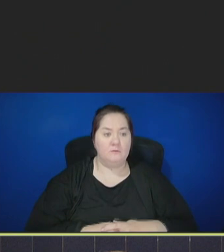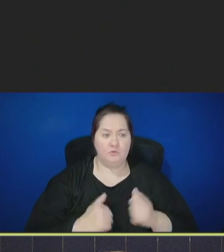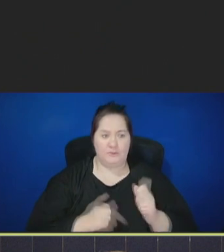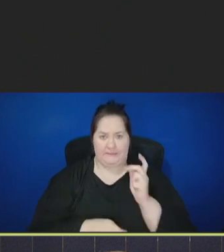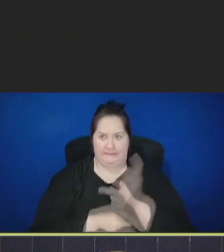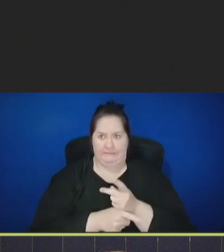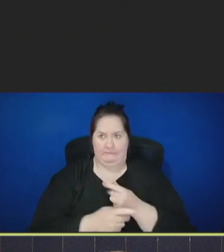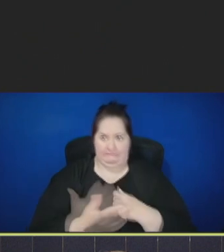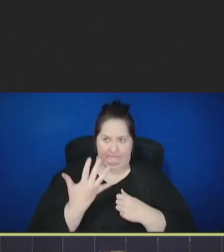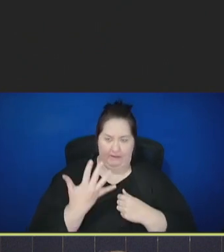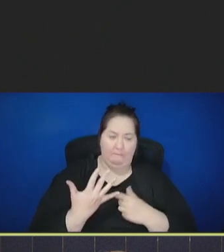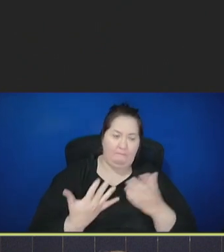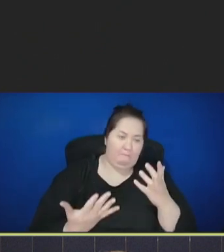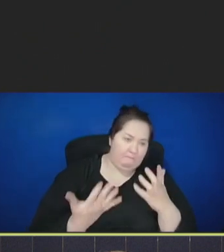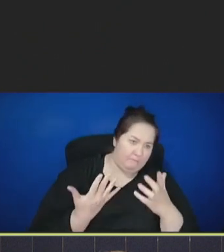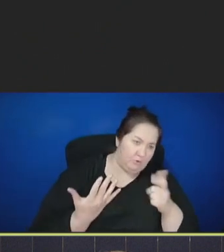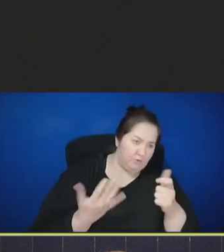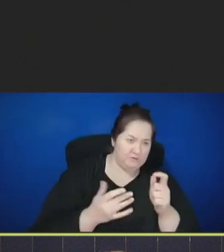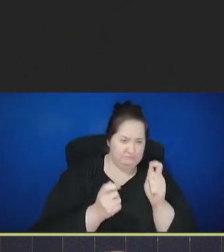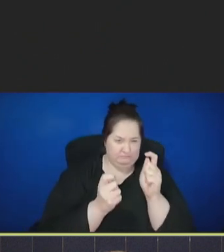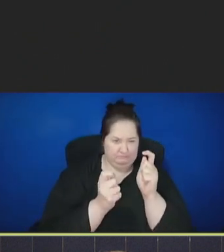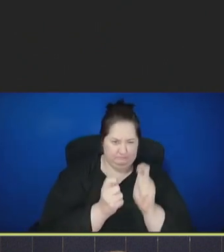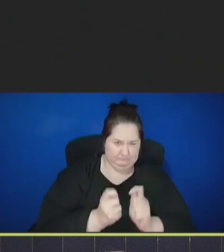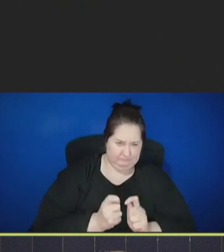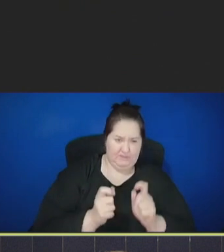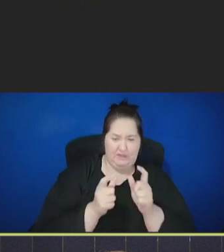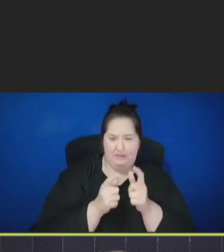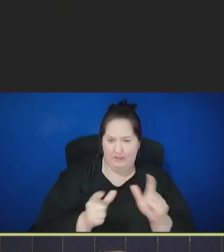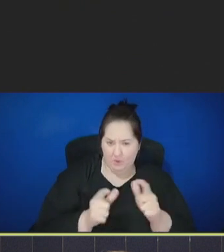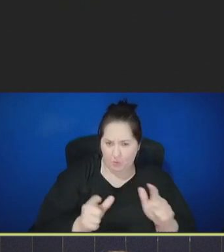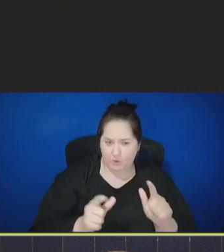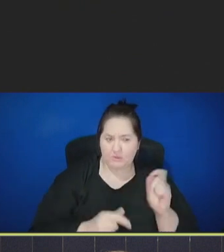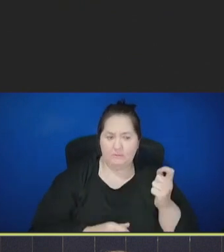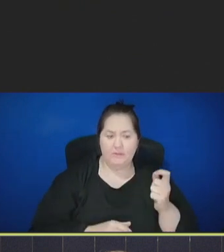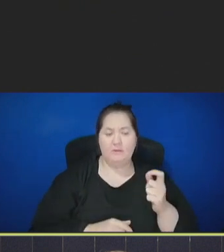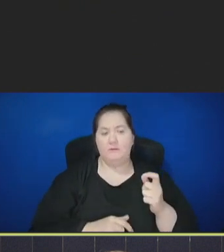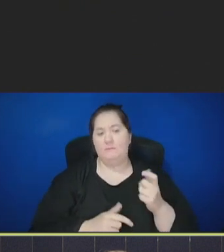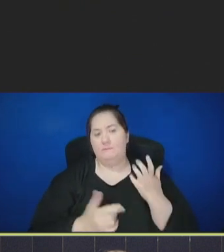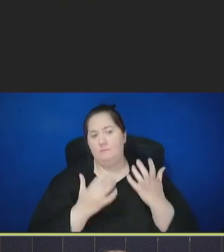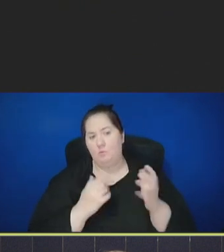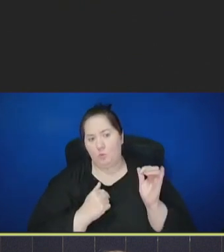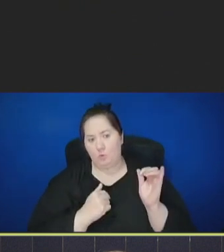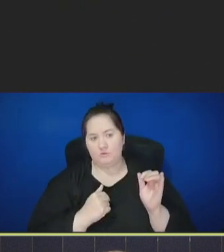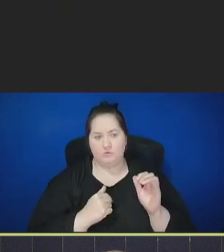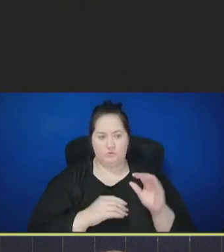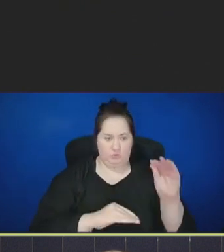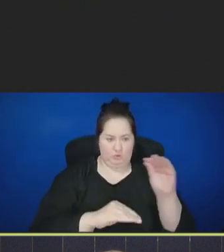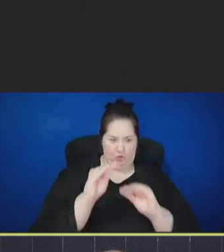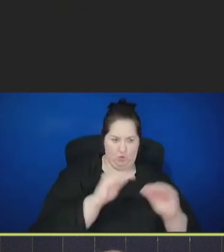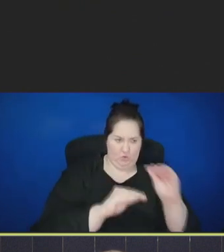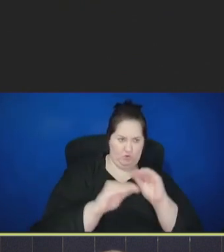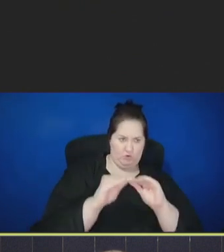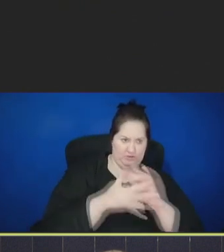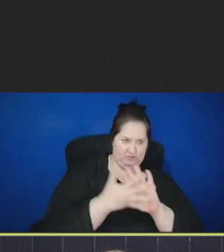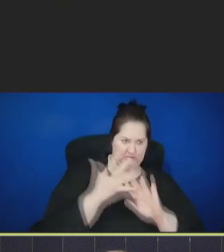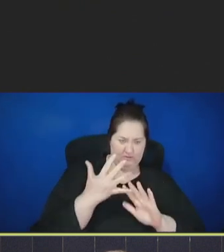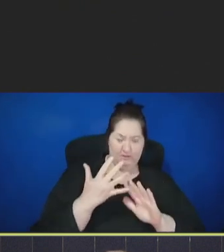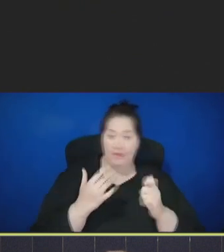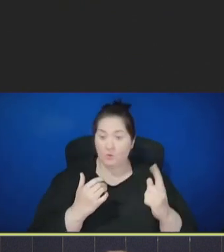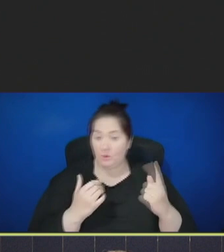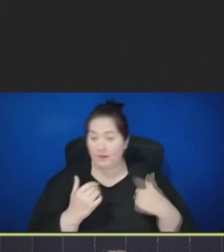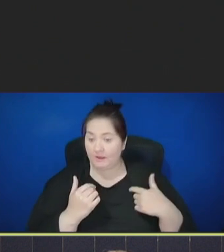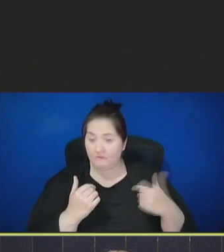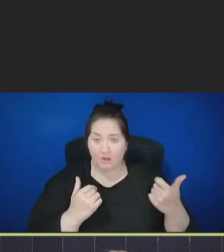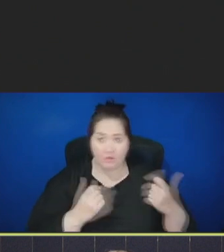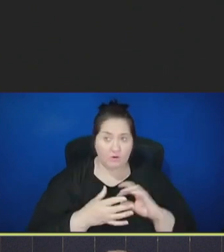5 goals, but maybe doing some tweaking of the language, potentially also maybe reordering the goals. Did anybody else have